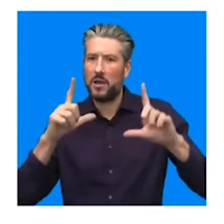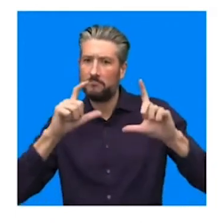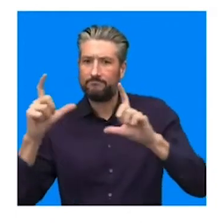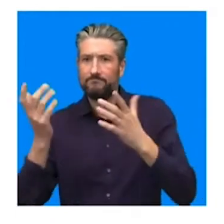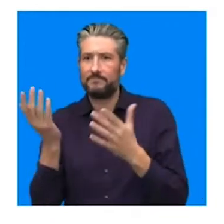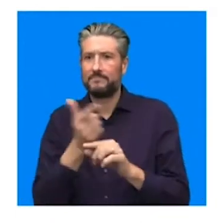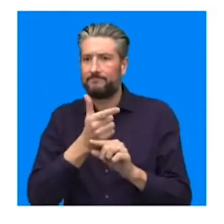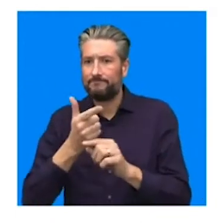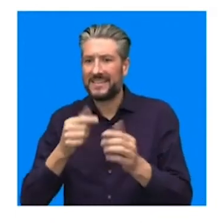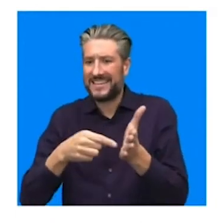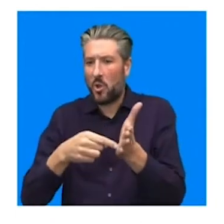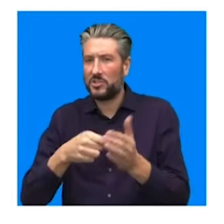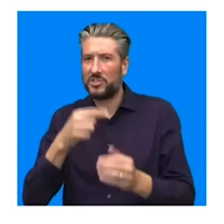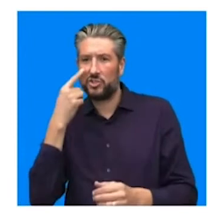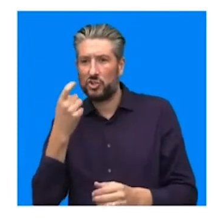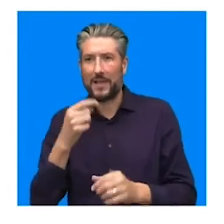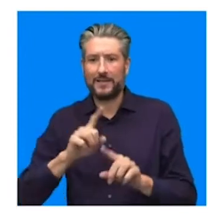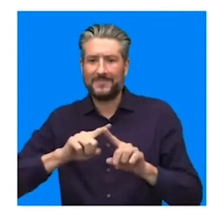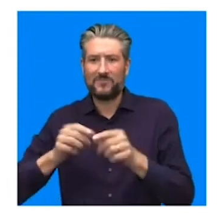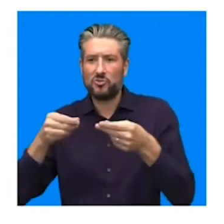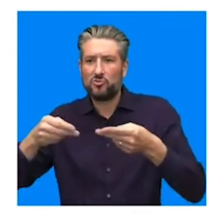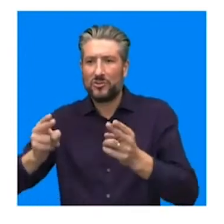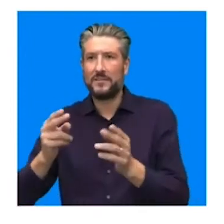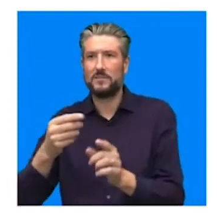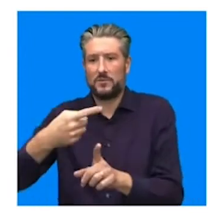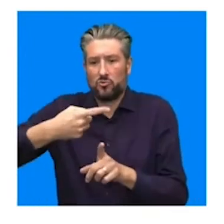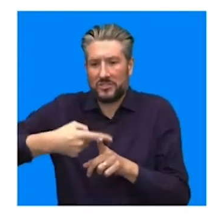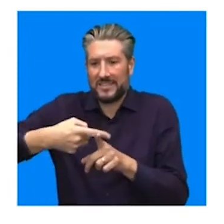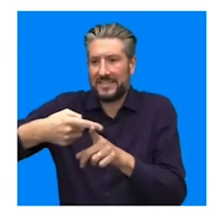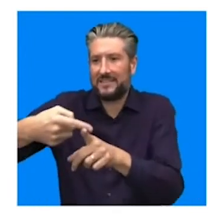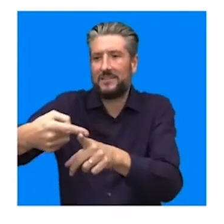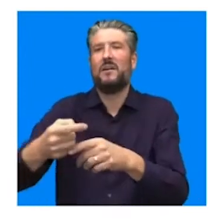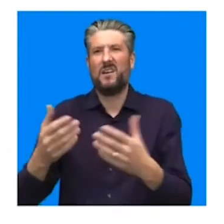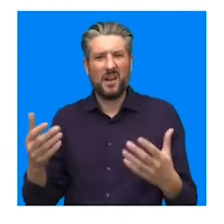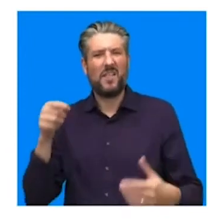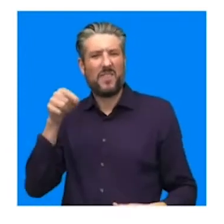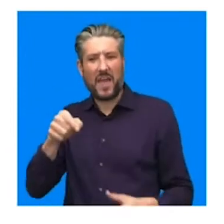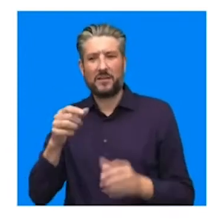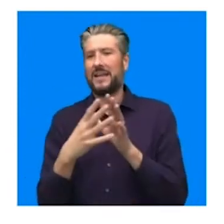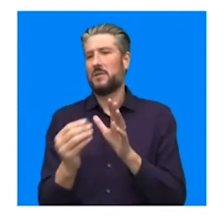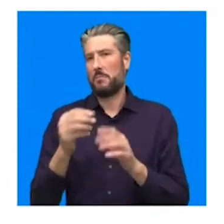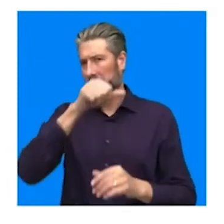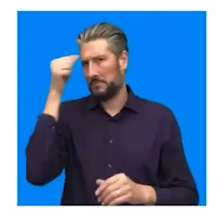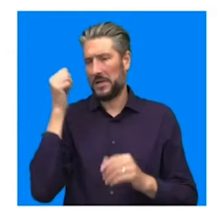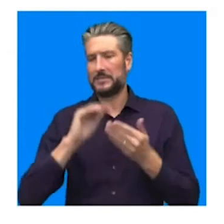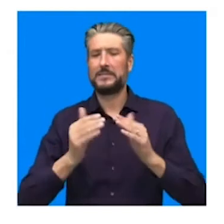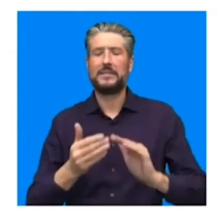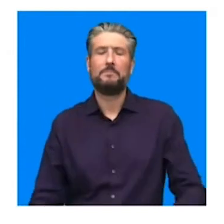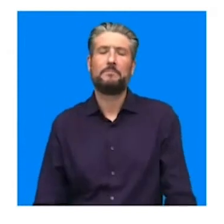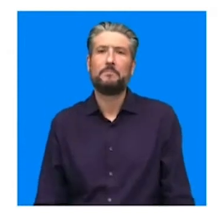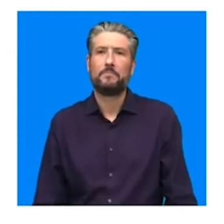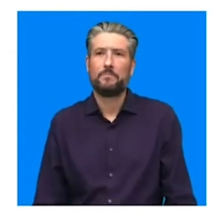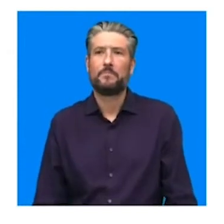that's a part of, we think, what defines an accessible, inclusive, smart city. A part of